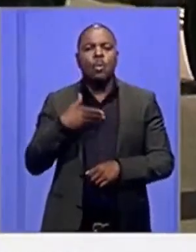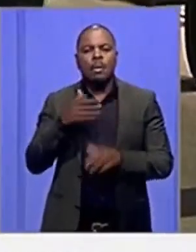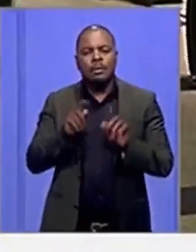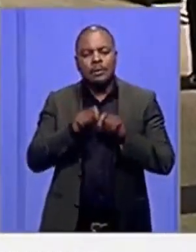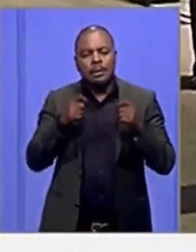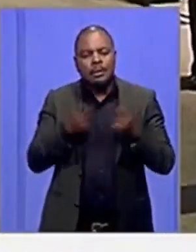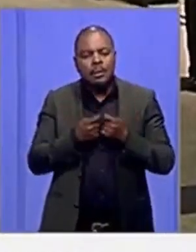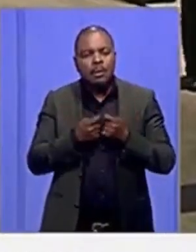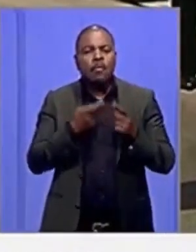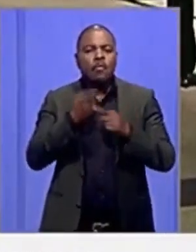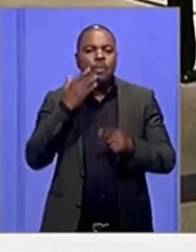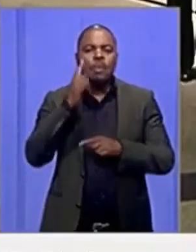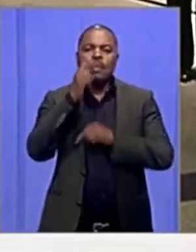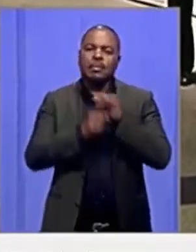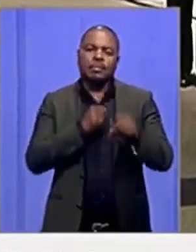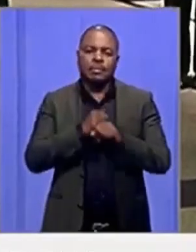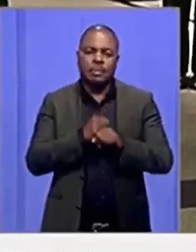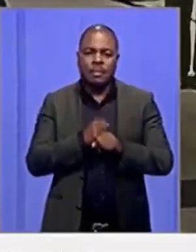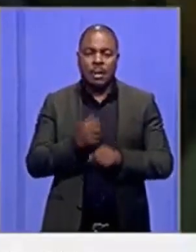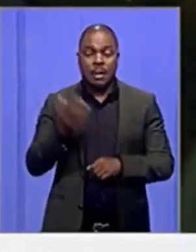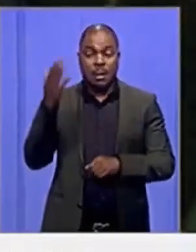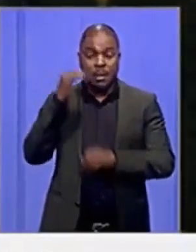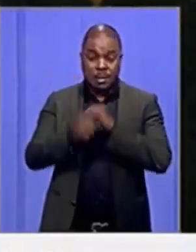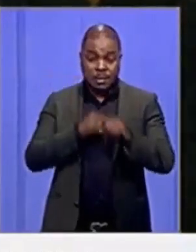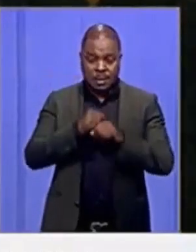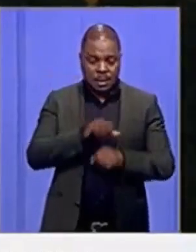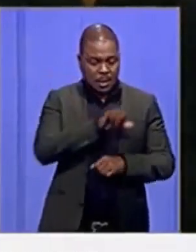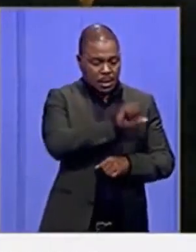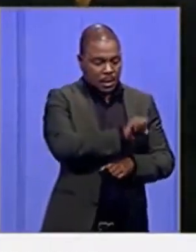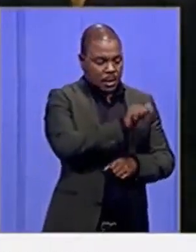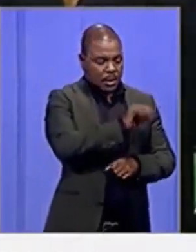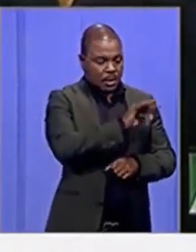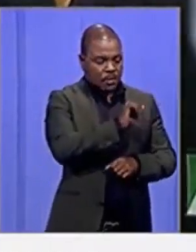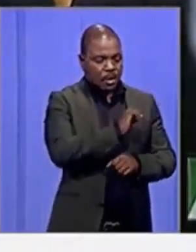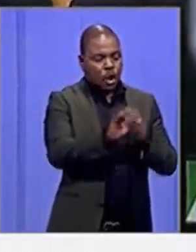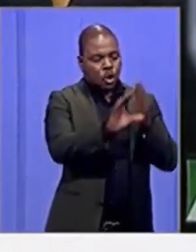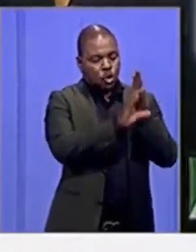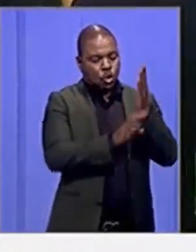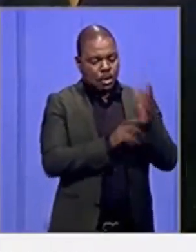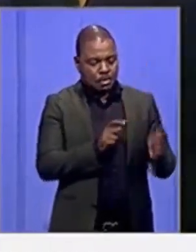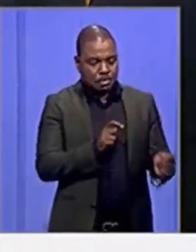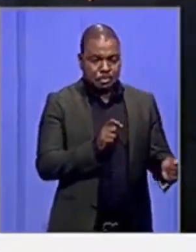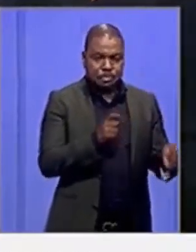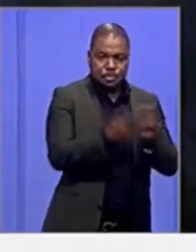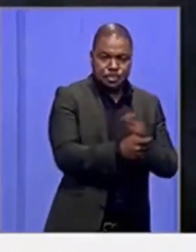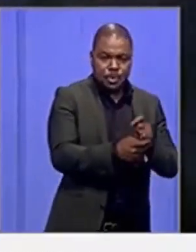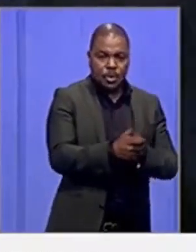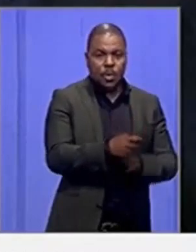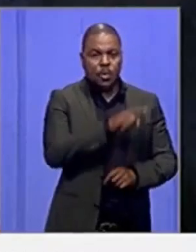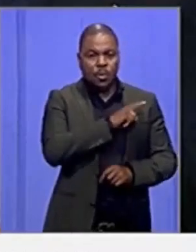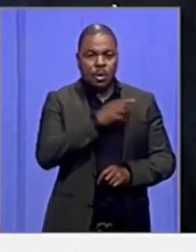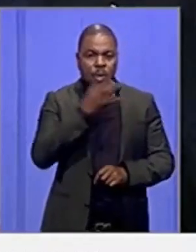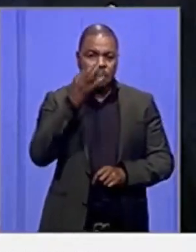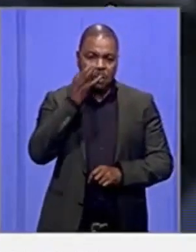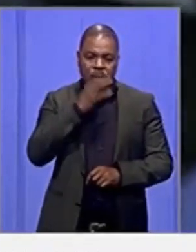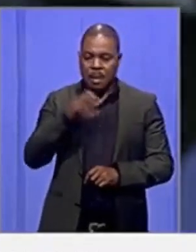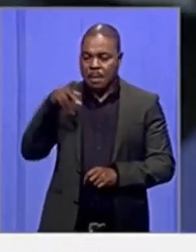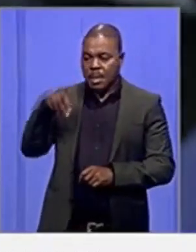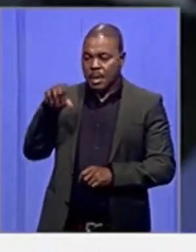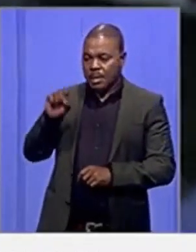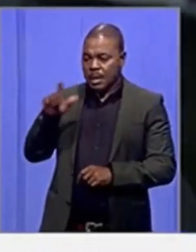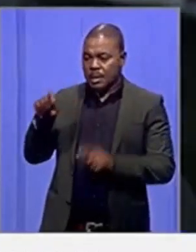se tlago. Mo ngwageng wa go feta Safa e fetotse molaotheo wa yona go thibela beng ba ditlhopha tsa